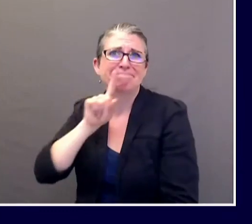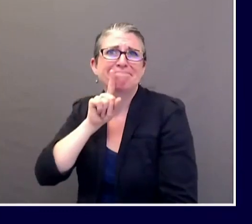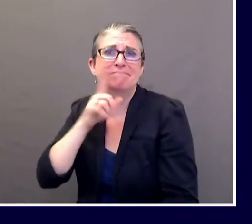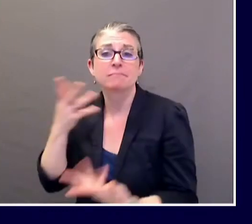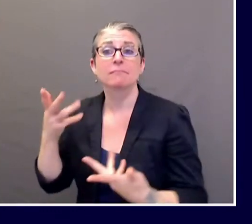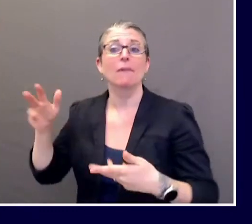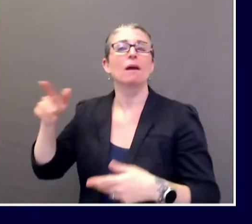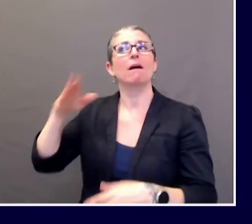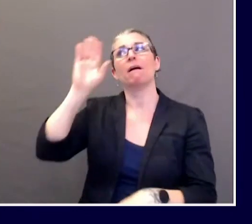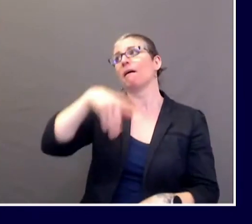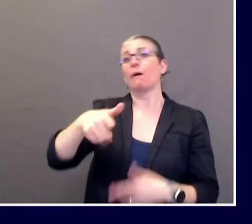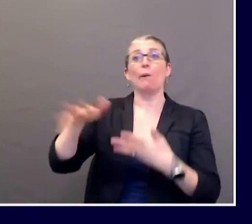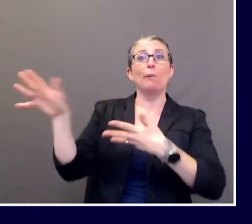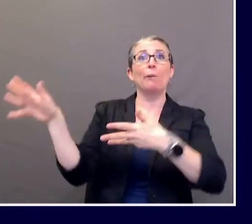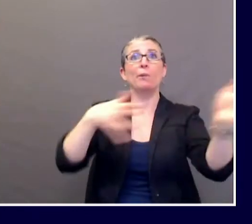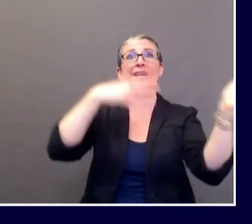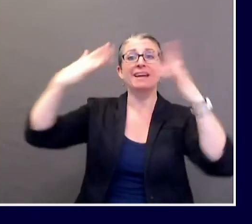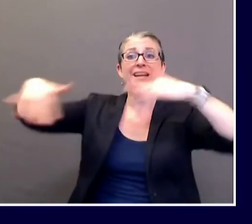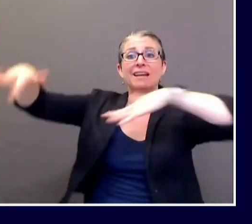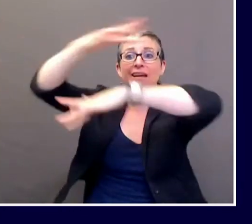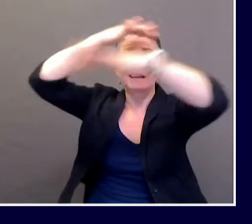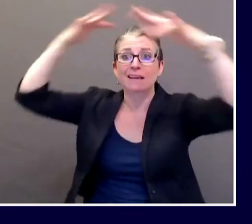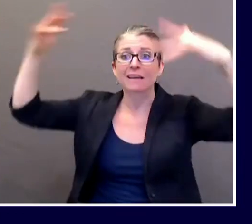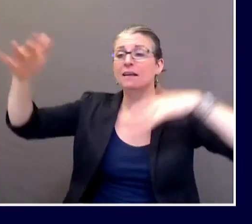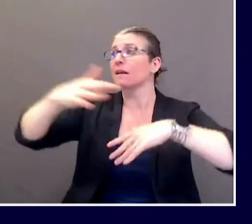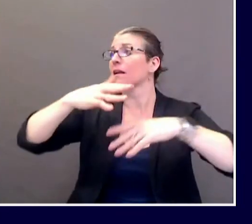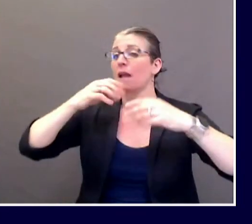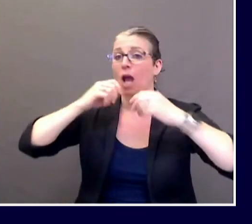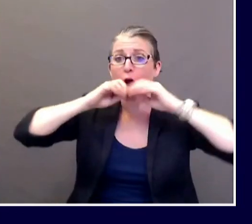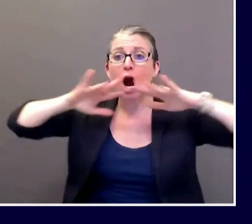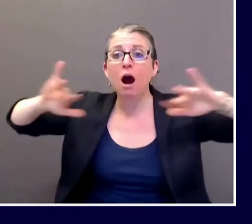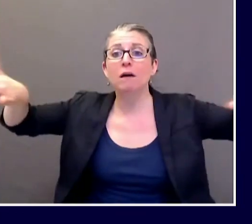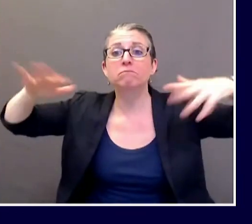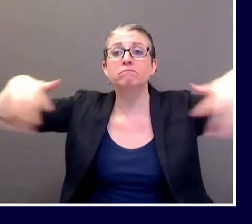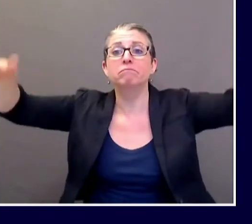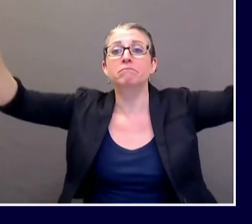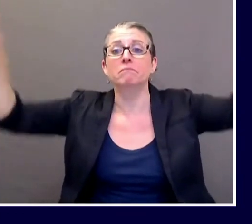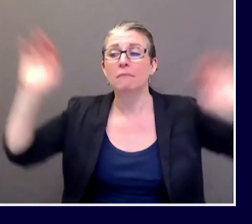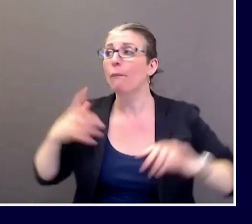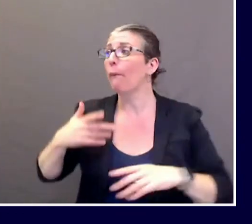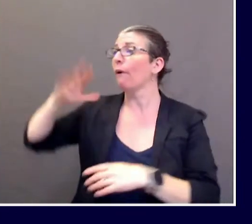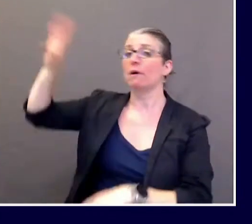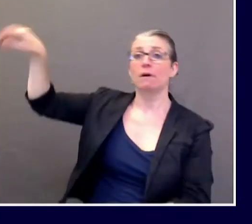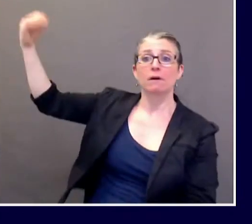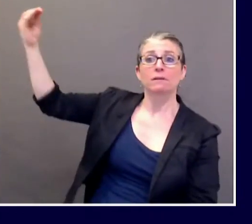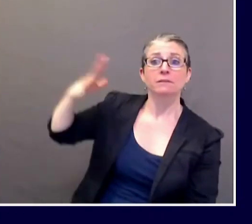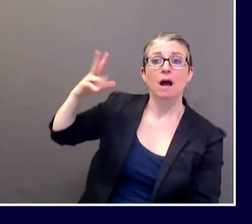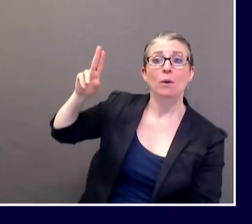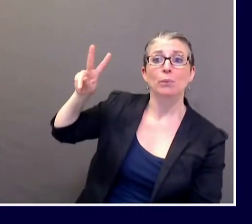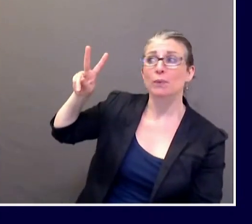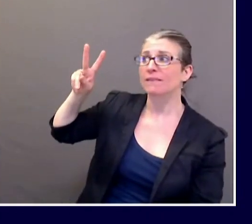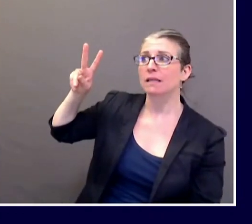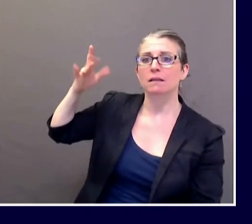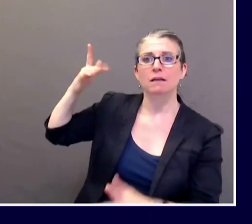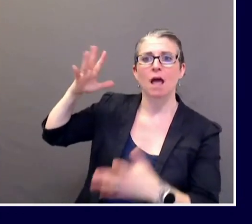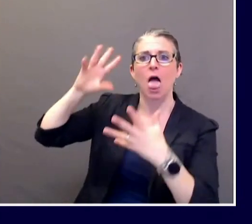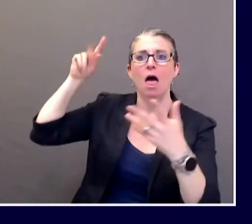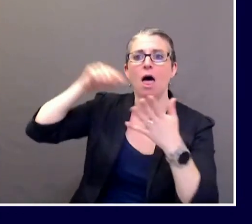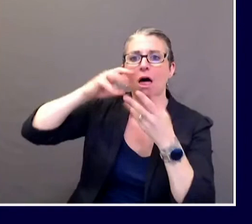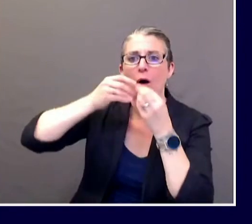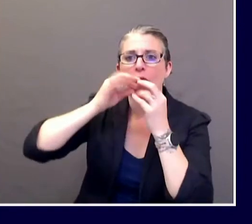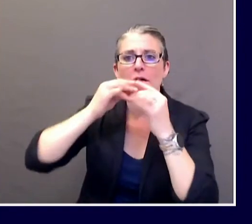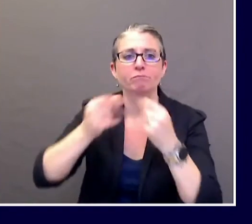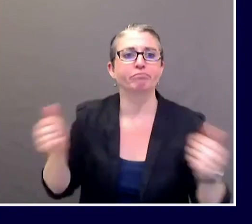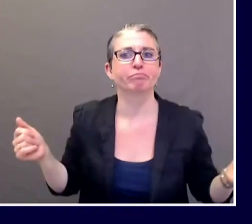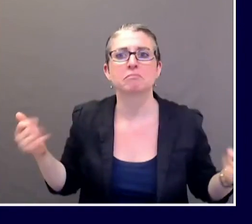job lowering the risk of transmission driven by a variant as from a non-variant. And so again, although variants are a